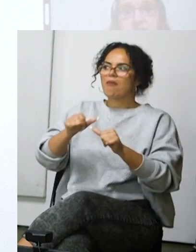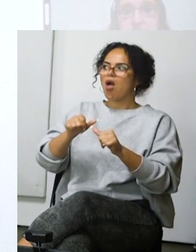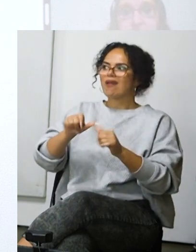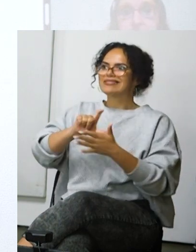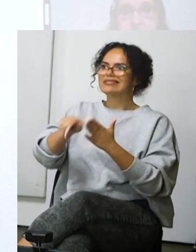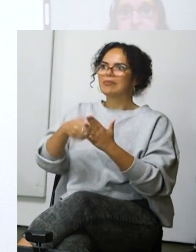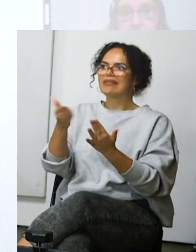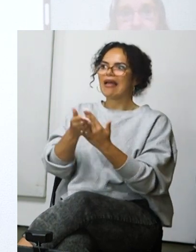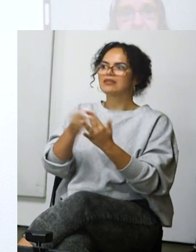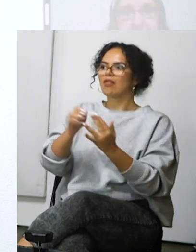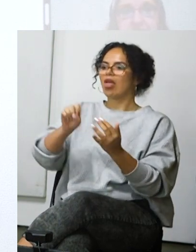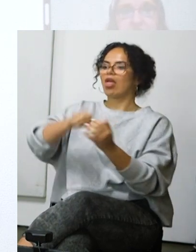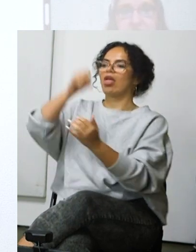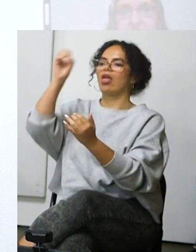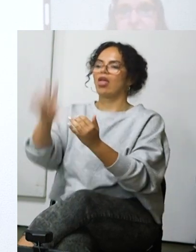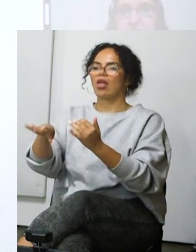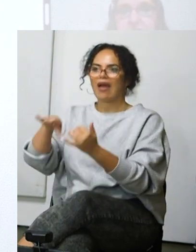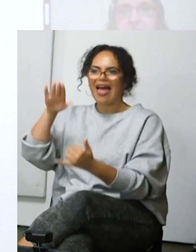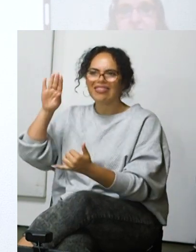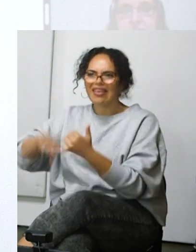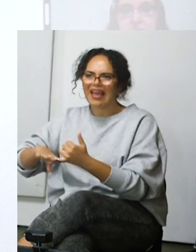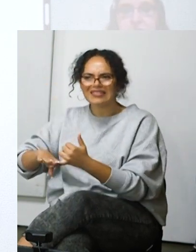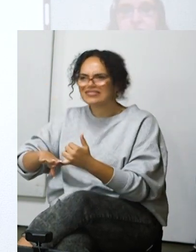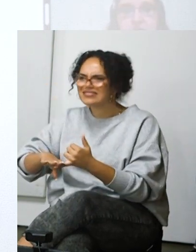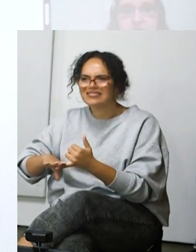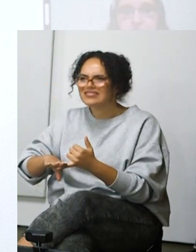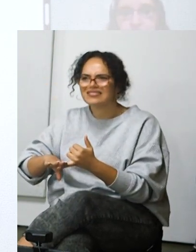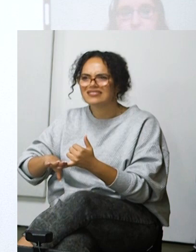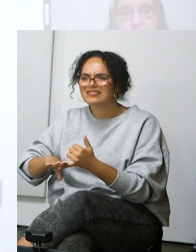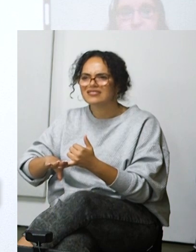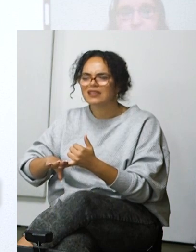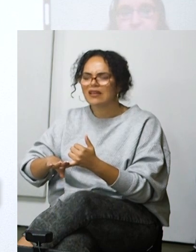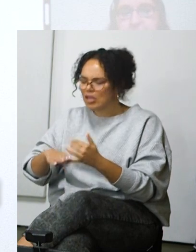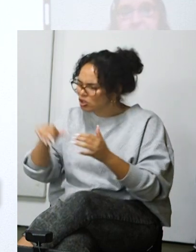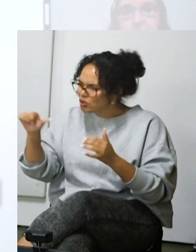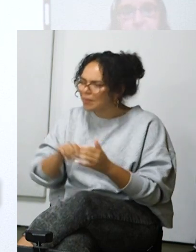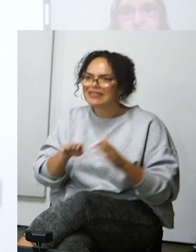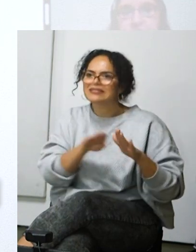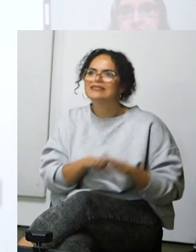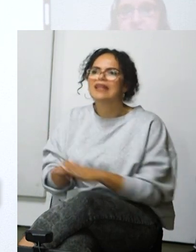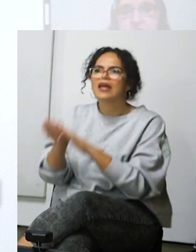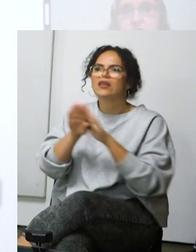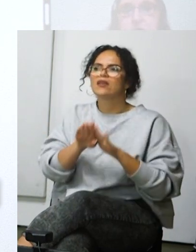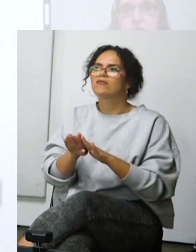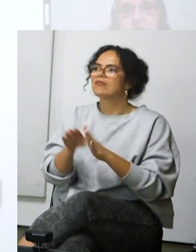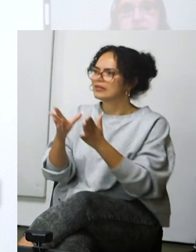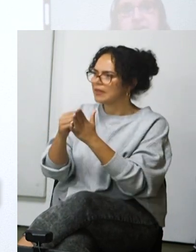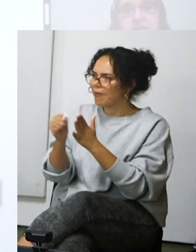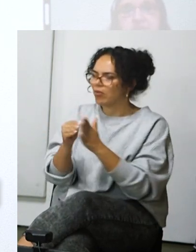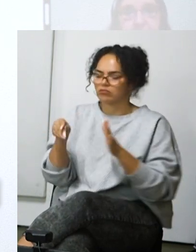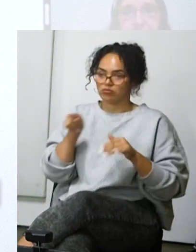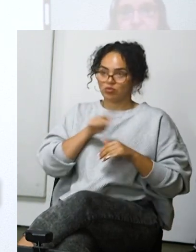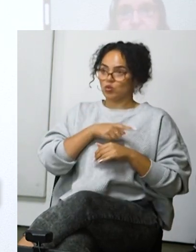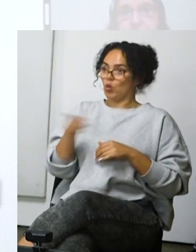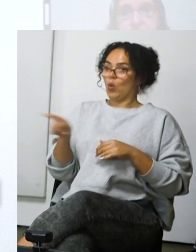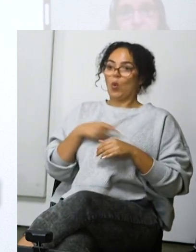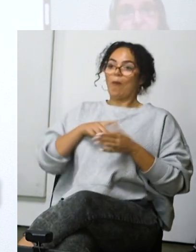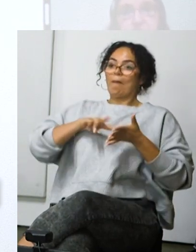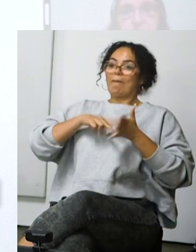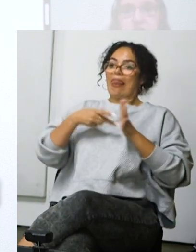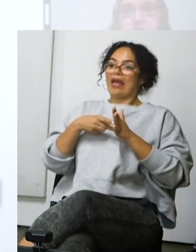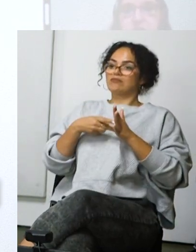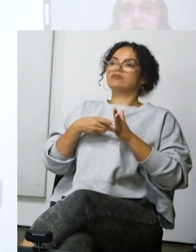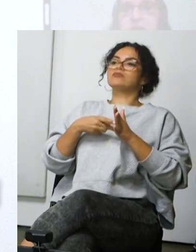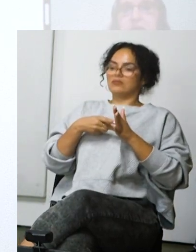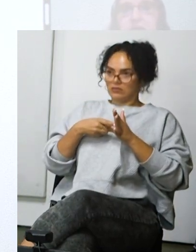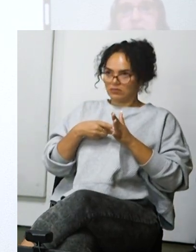co-production with disabled people becoming the standard. So that if you are planning a project, you would ask disabled people to